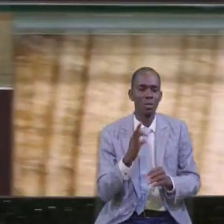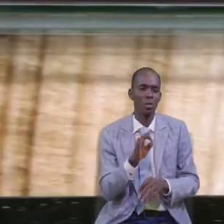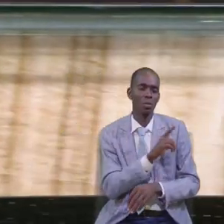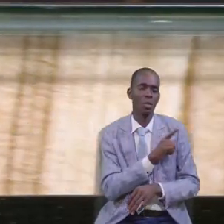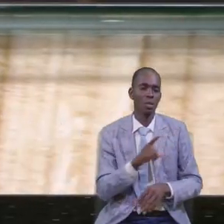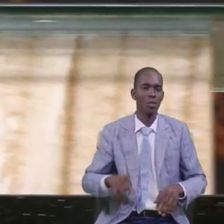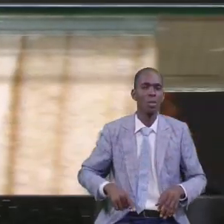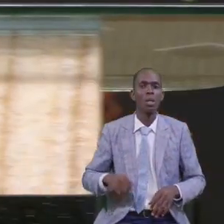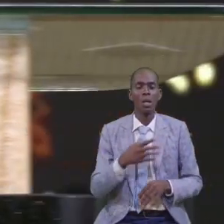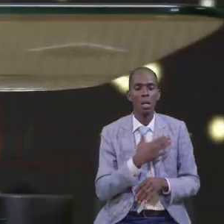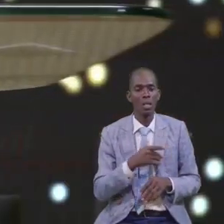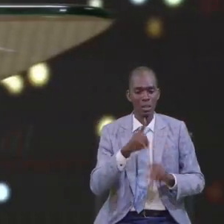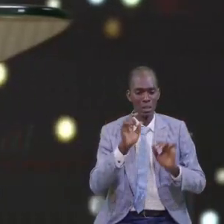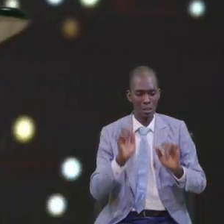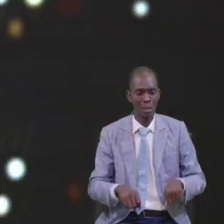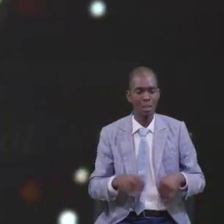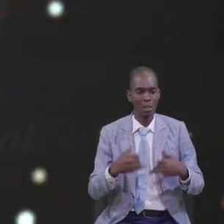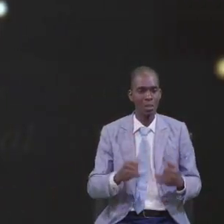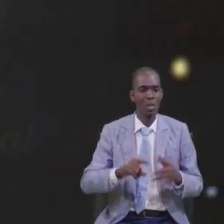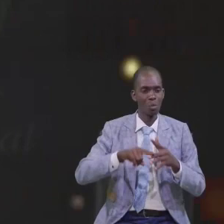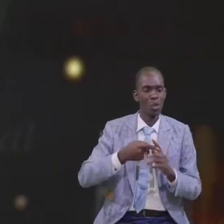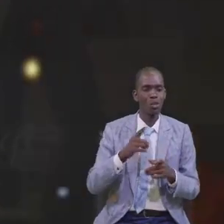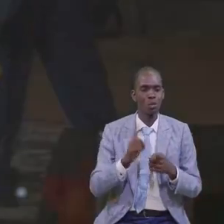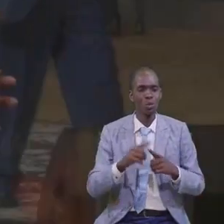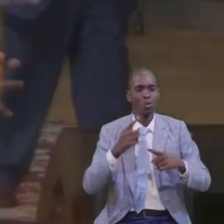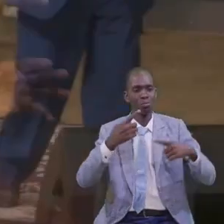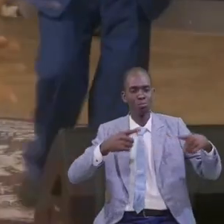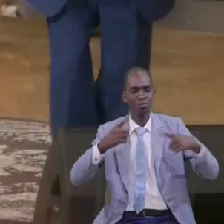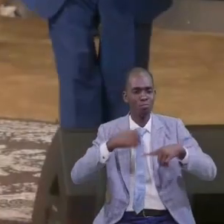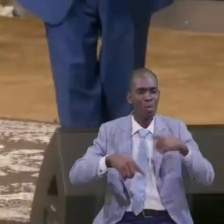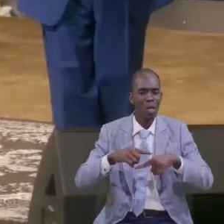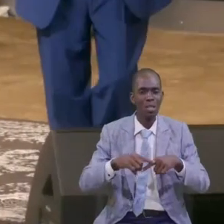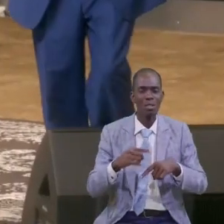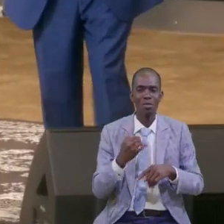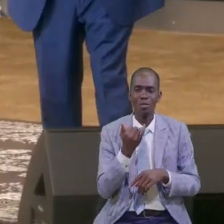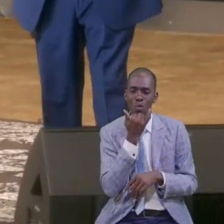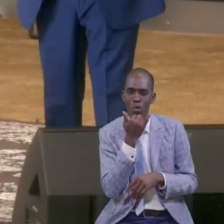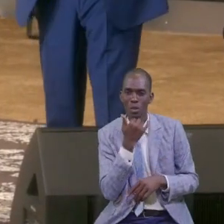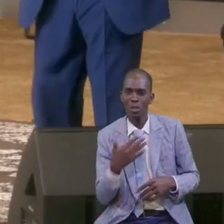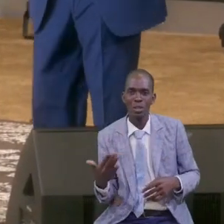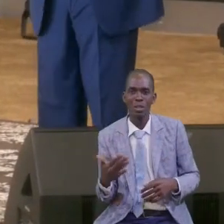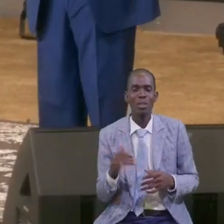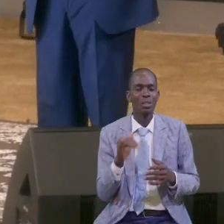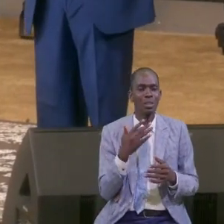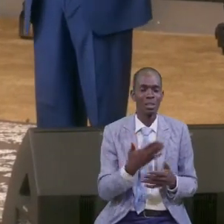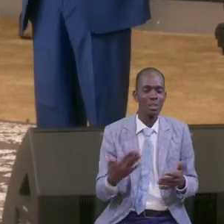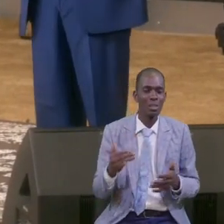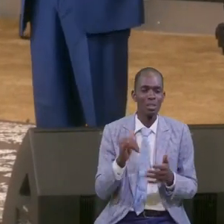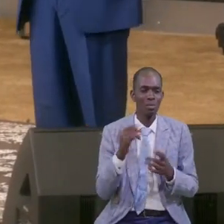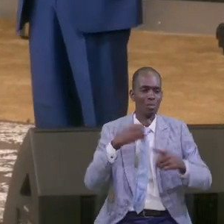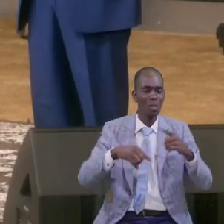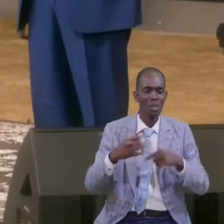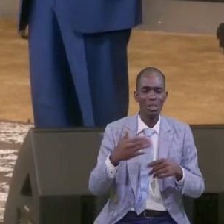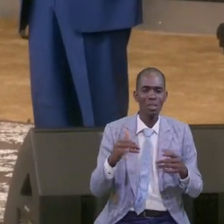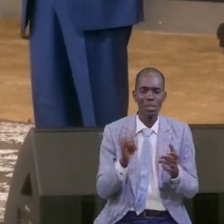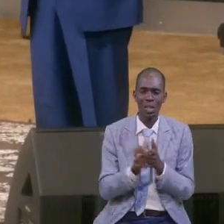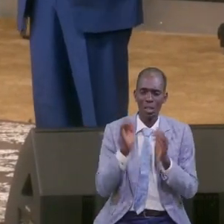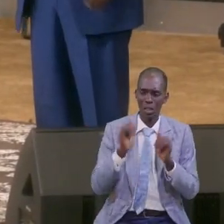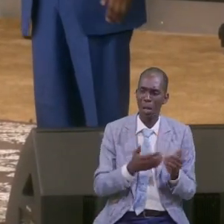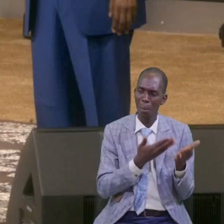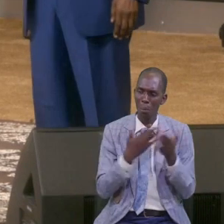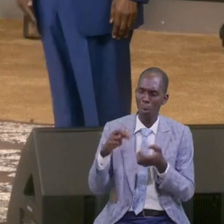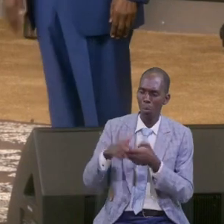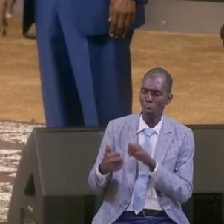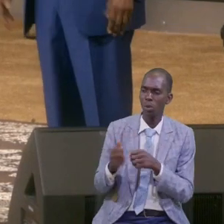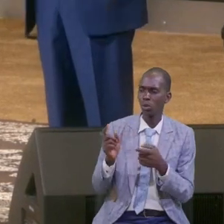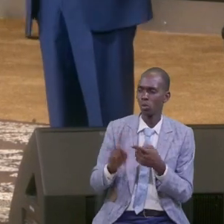can say things that will cross the, you know, life and the mind of fellow servants. He doesn't mind. He